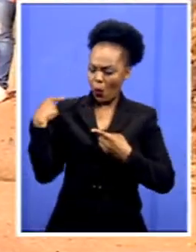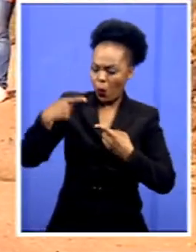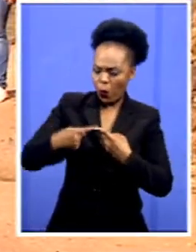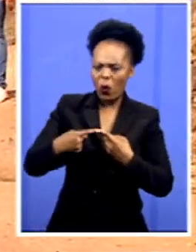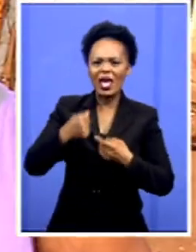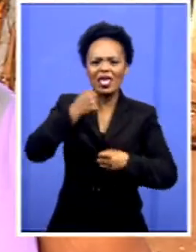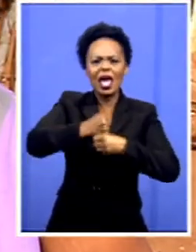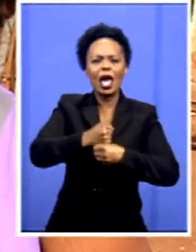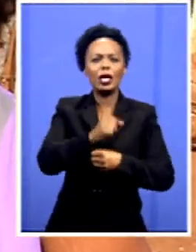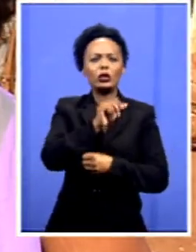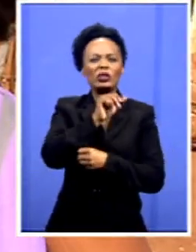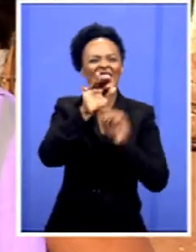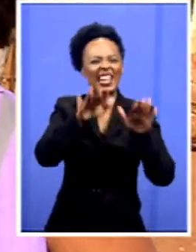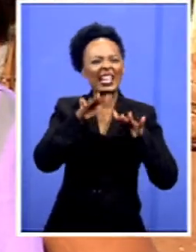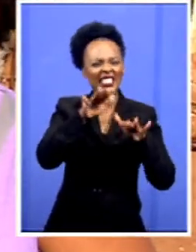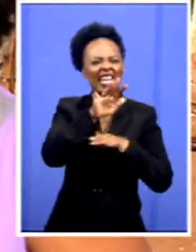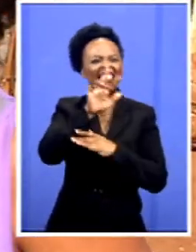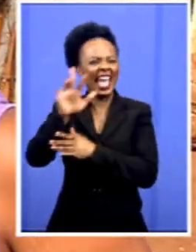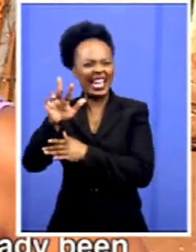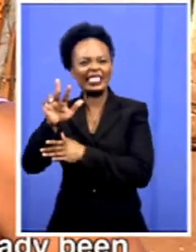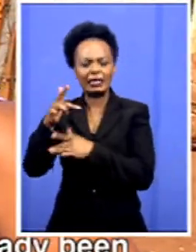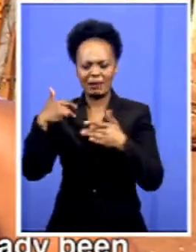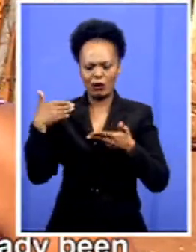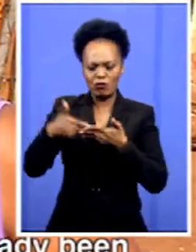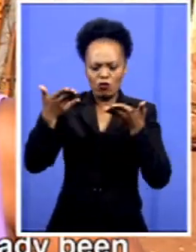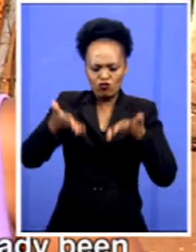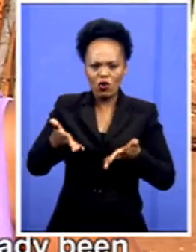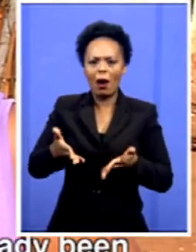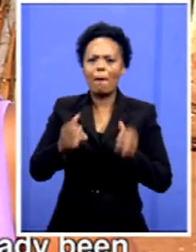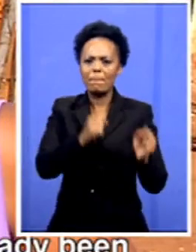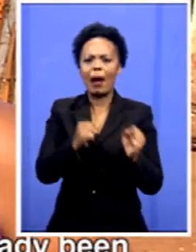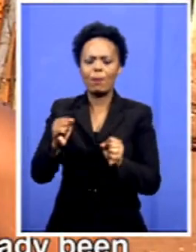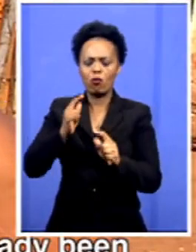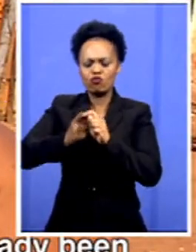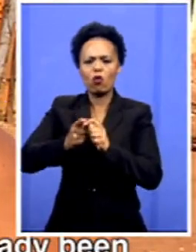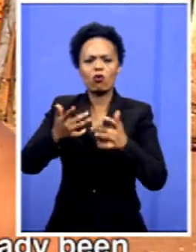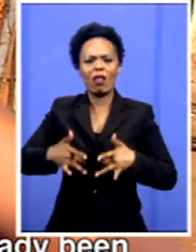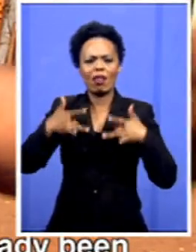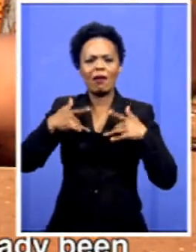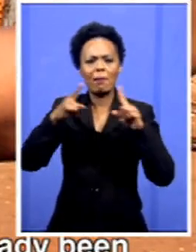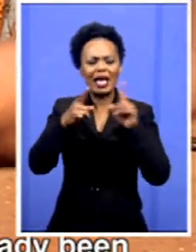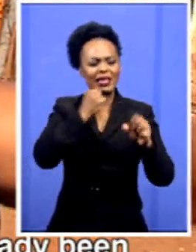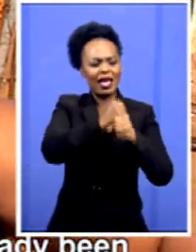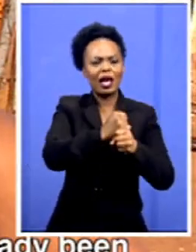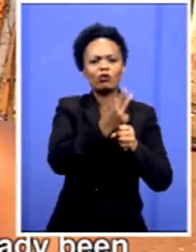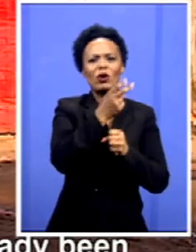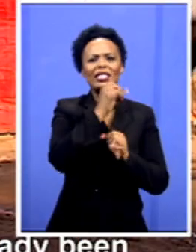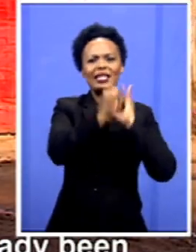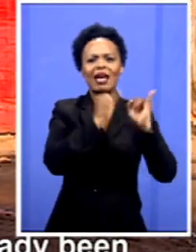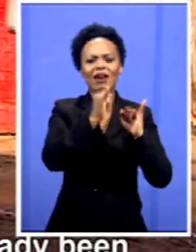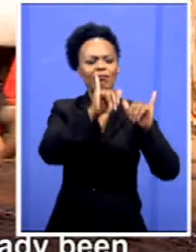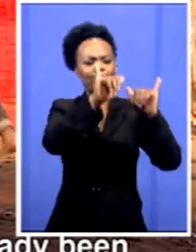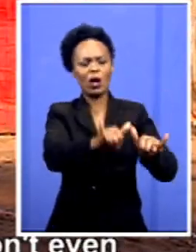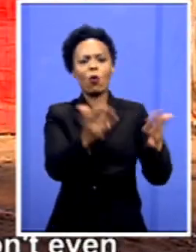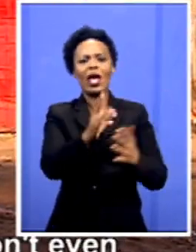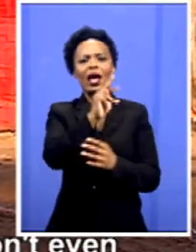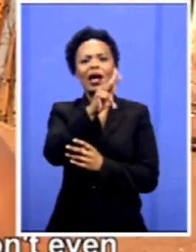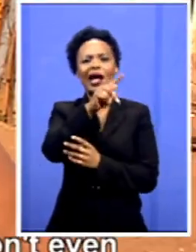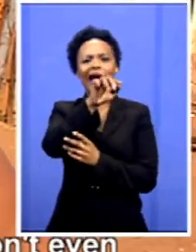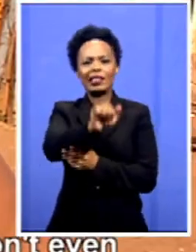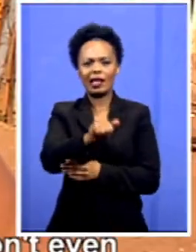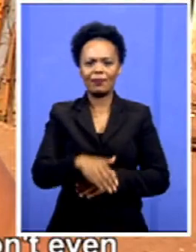fitlile mo 1998 ke fitla ka Sicelo ntse ke dutse. Batho ba fitla 2011 ba dutse ka nkantla gona le ituletse mona.